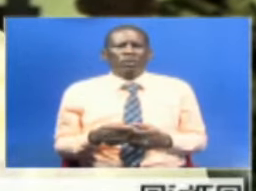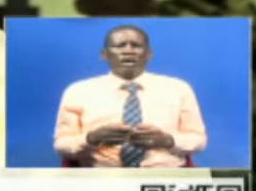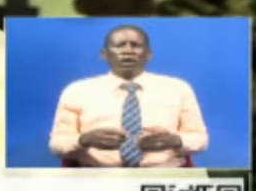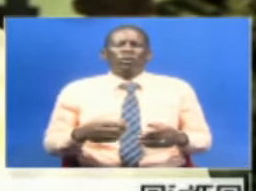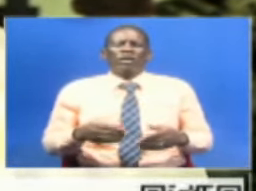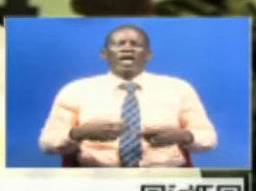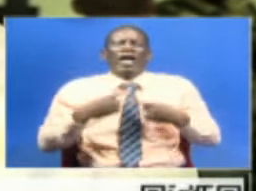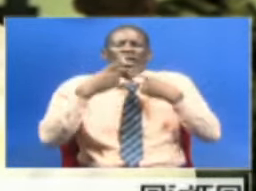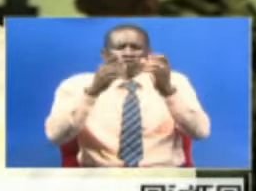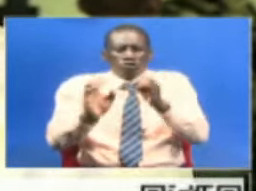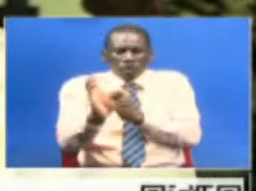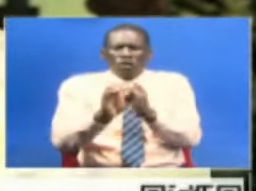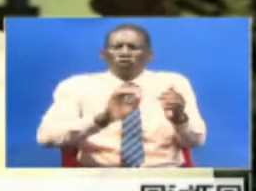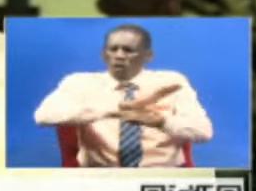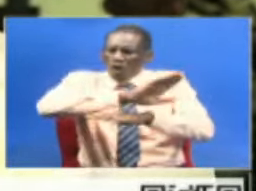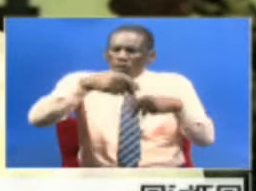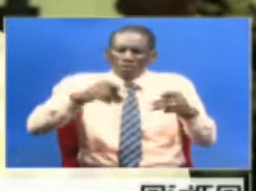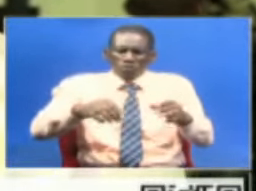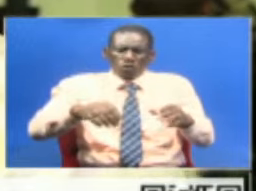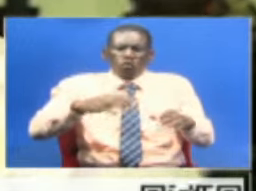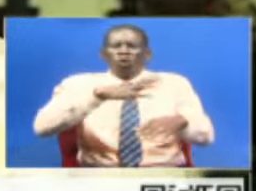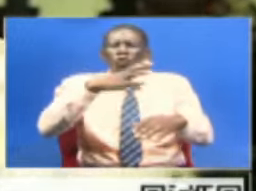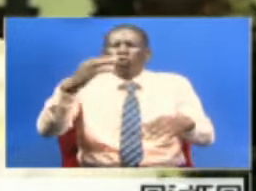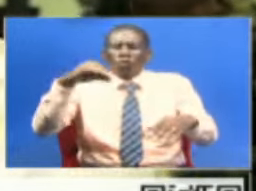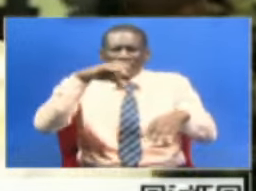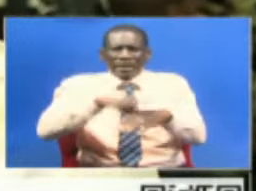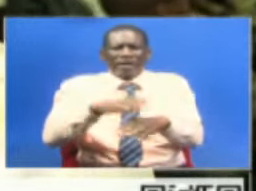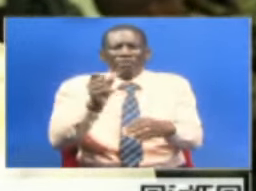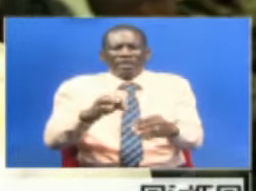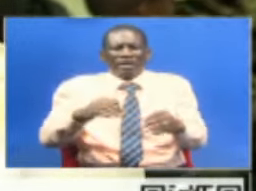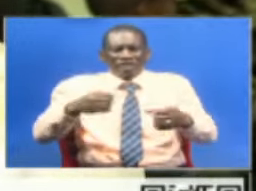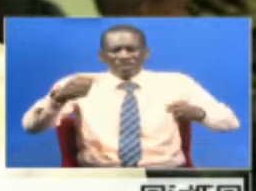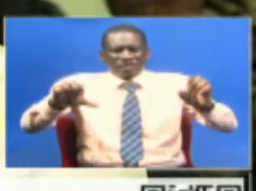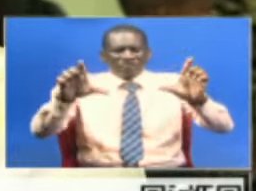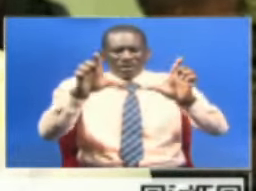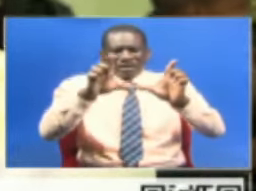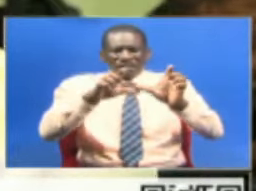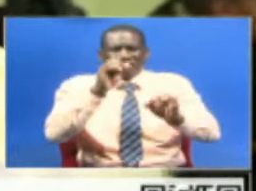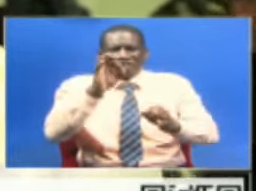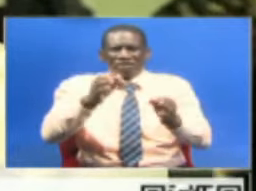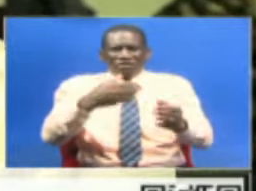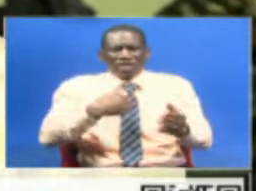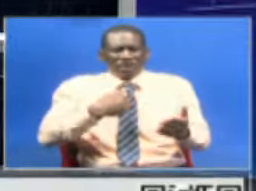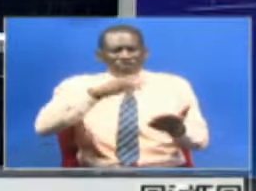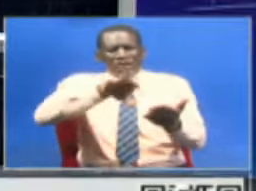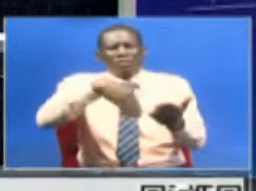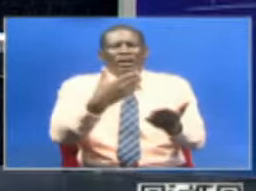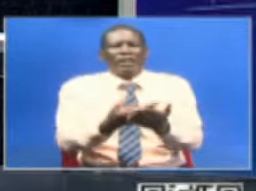for everybody to pick their driving licenses for as long as they have submitted.